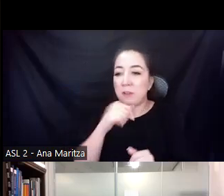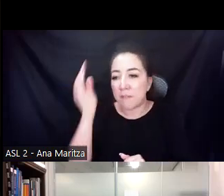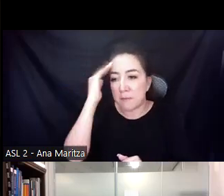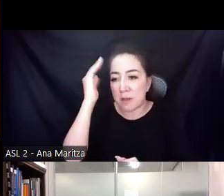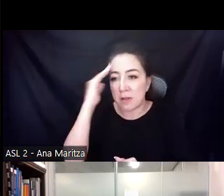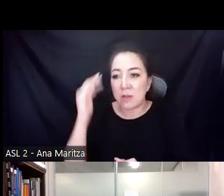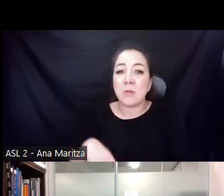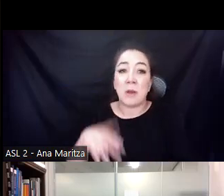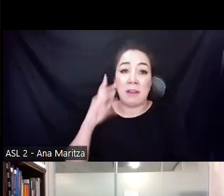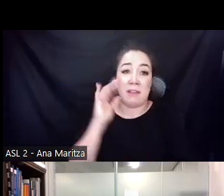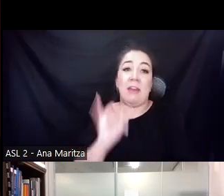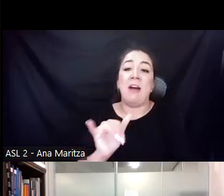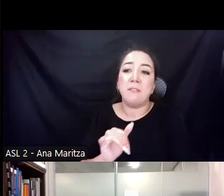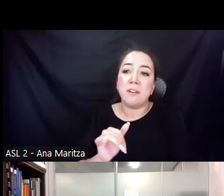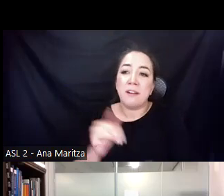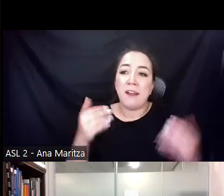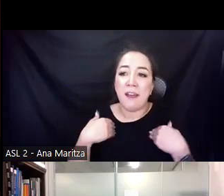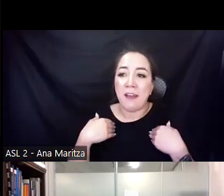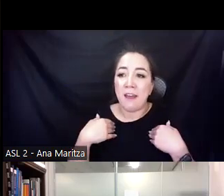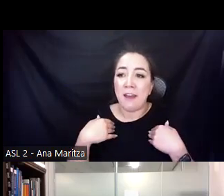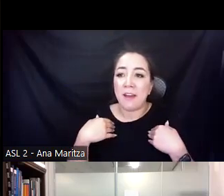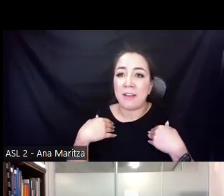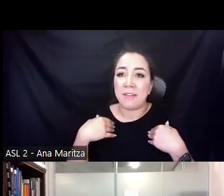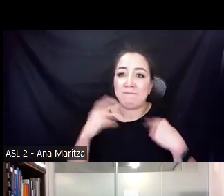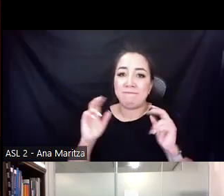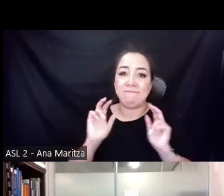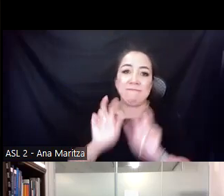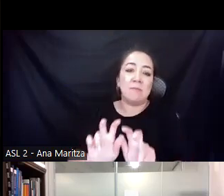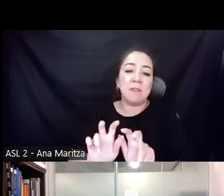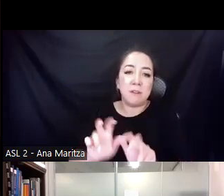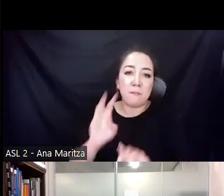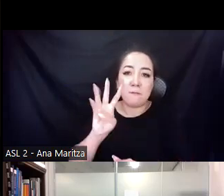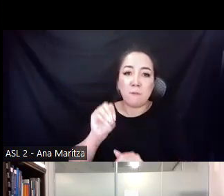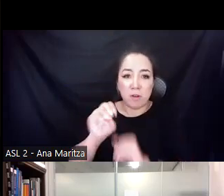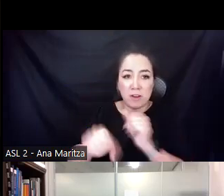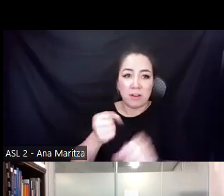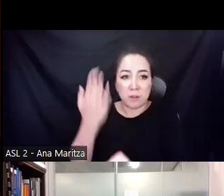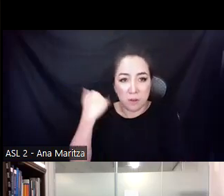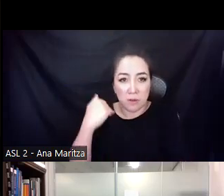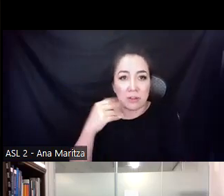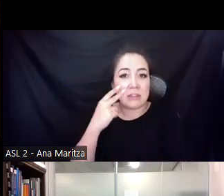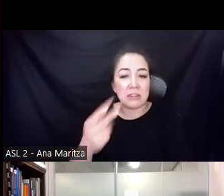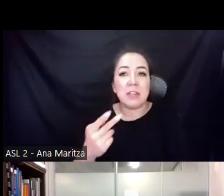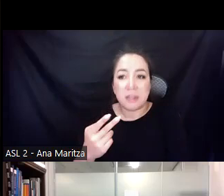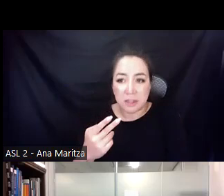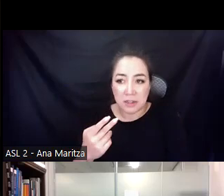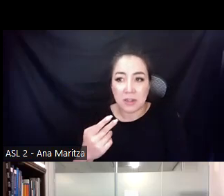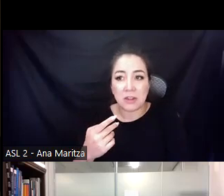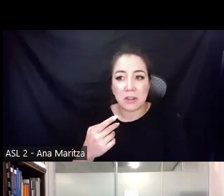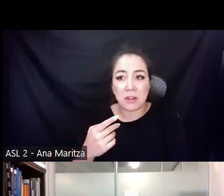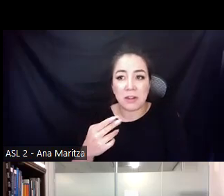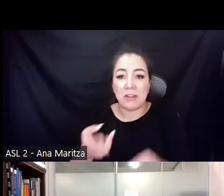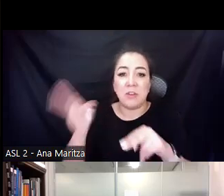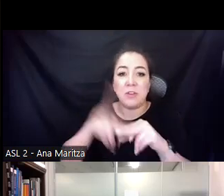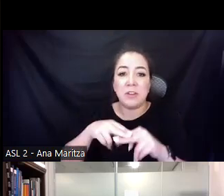So California had a investment about 40 years ago in seeing the increasing